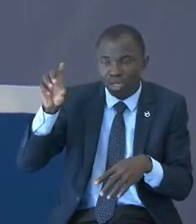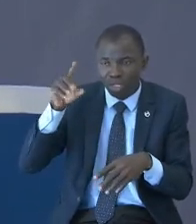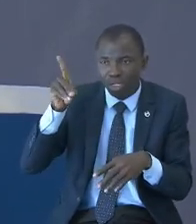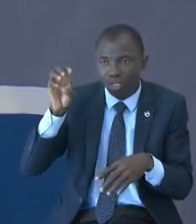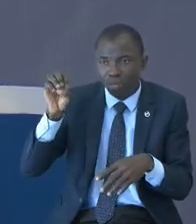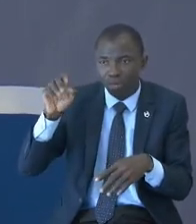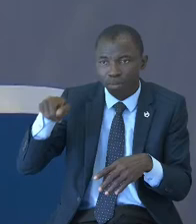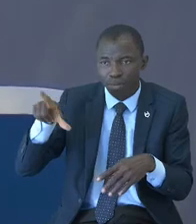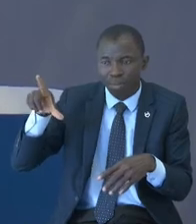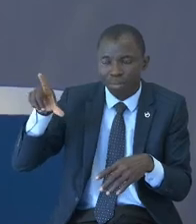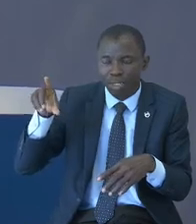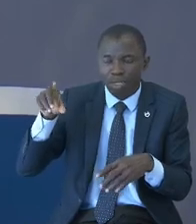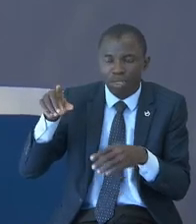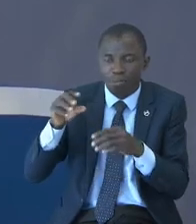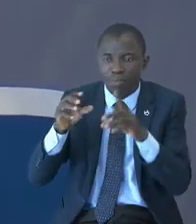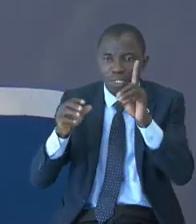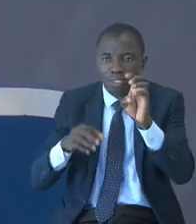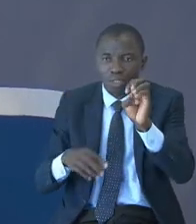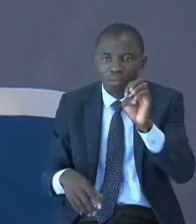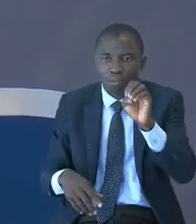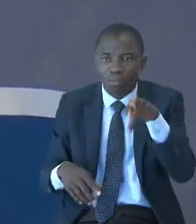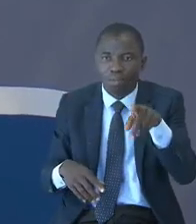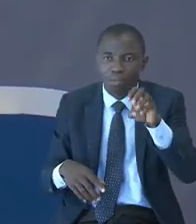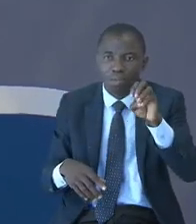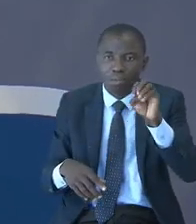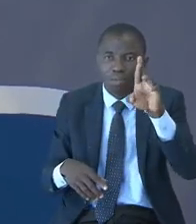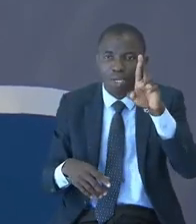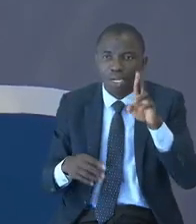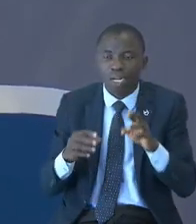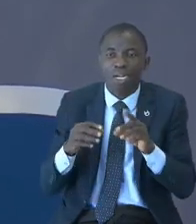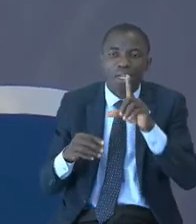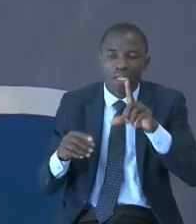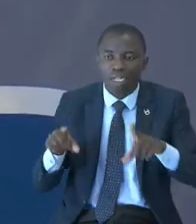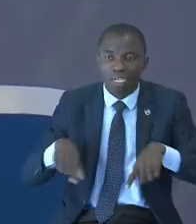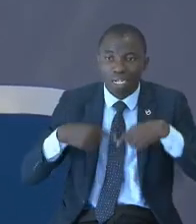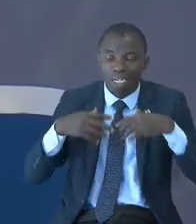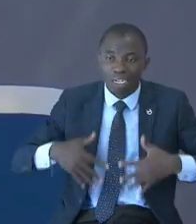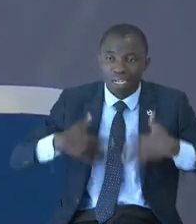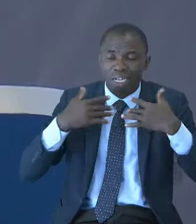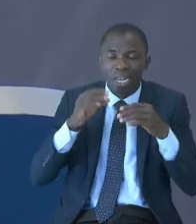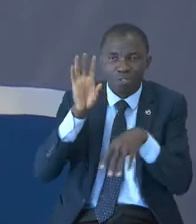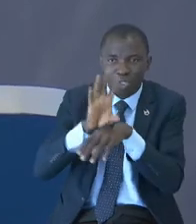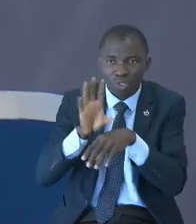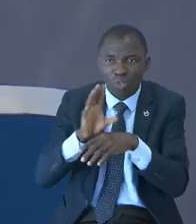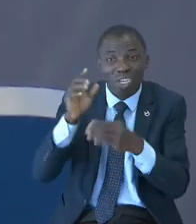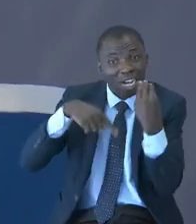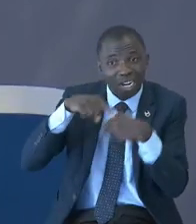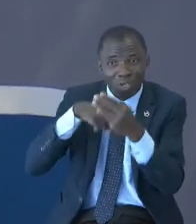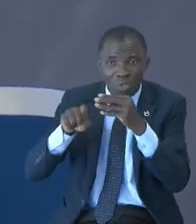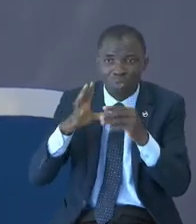A pastor will be delighted to have you join this special banquet online. Thank you, and God bless you as you do